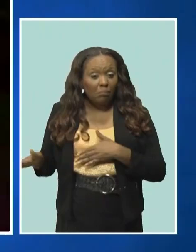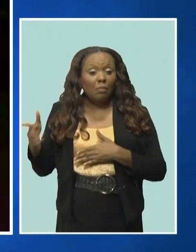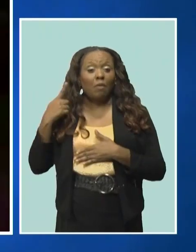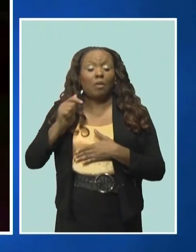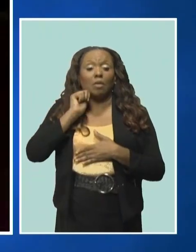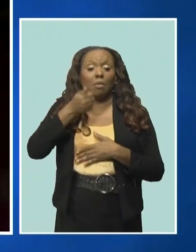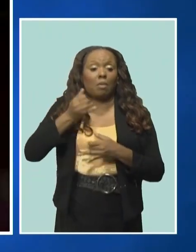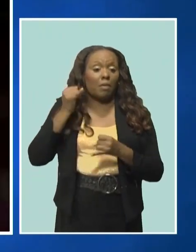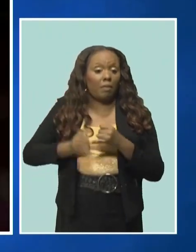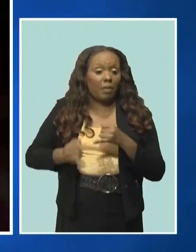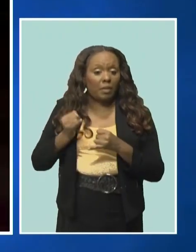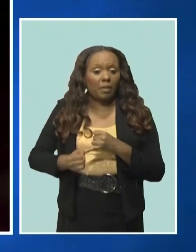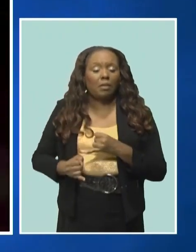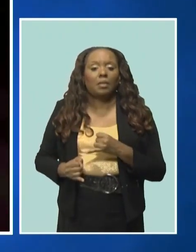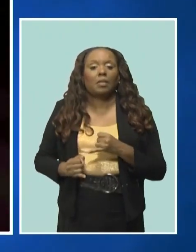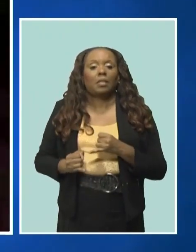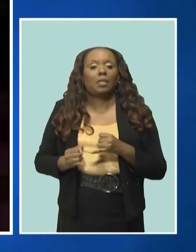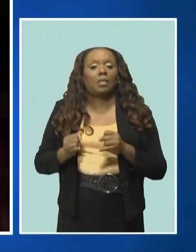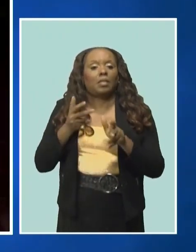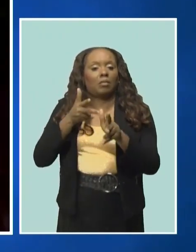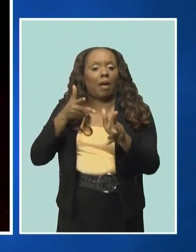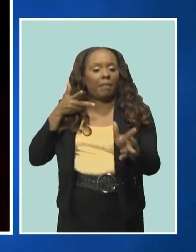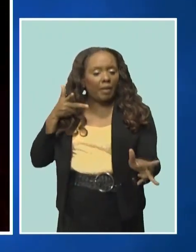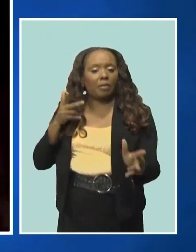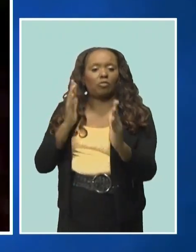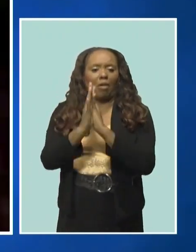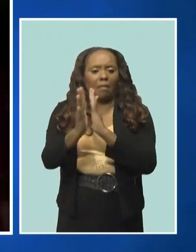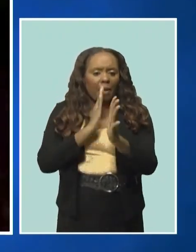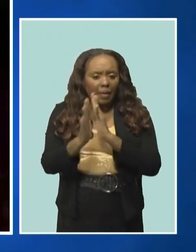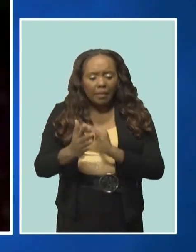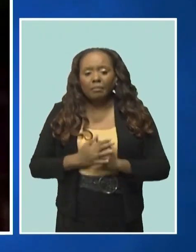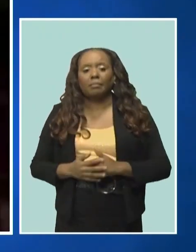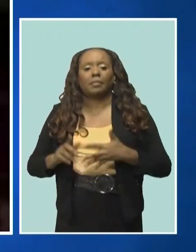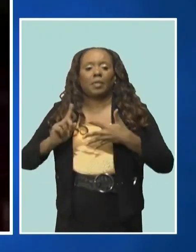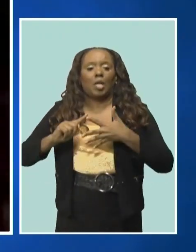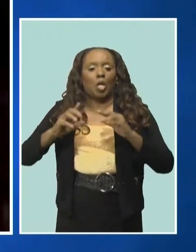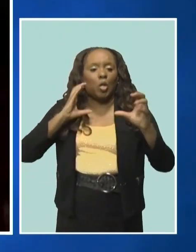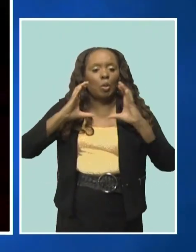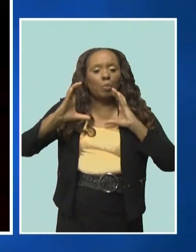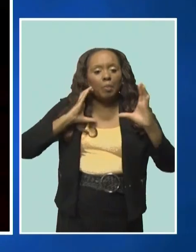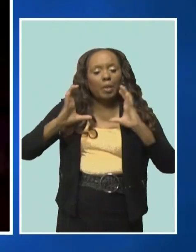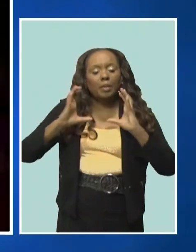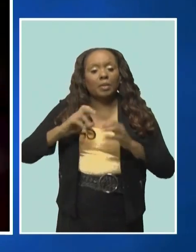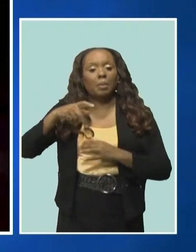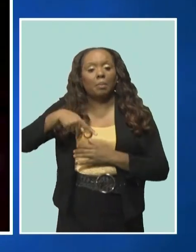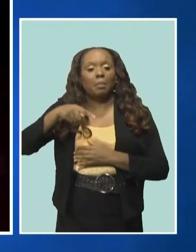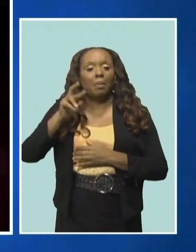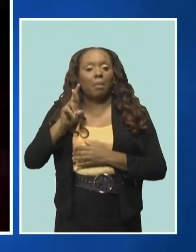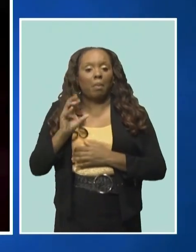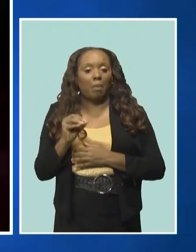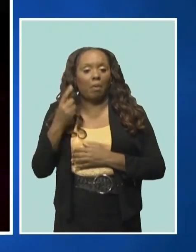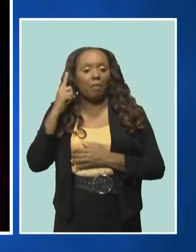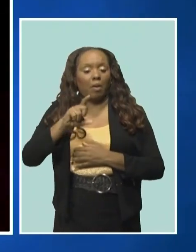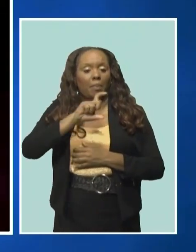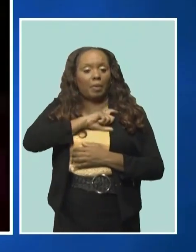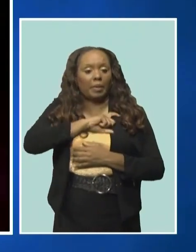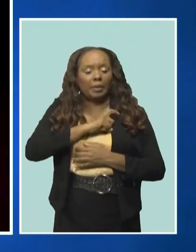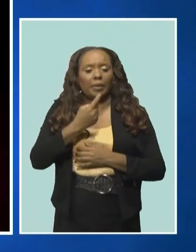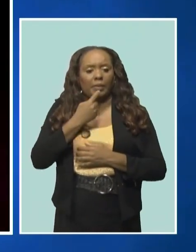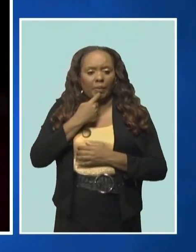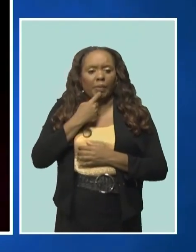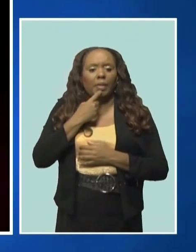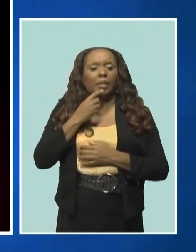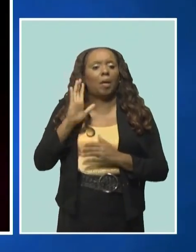to tomorrow's final. Traffic is well taken care of. Communications and Public Relations Officer Inspector Roddy Ennis said they